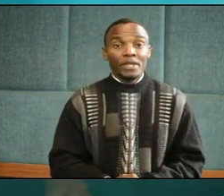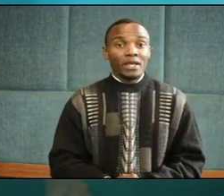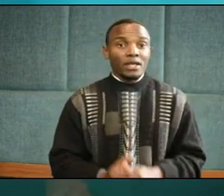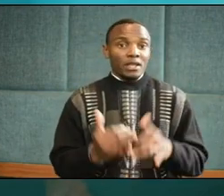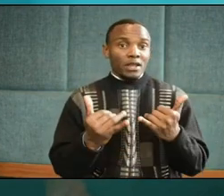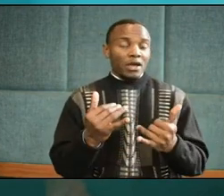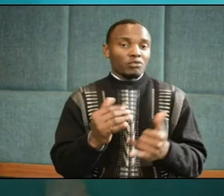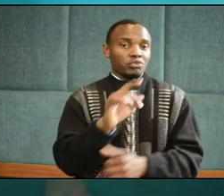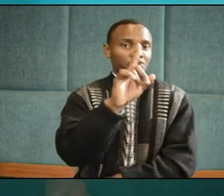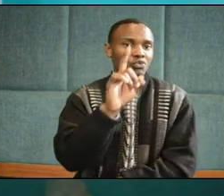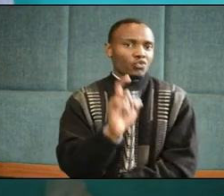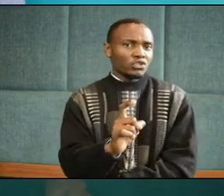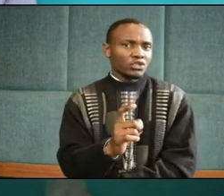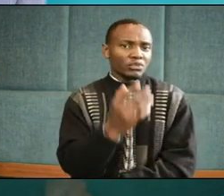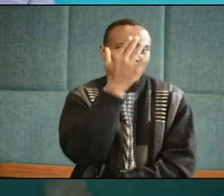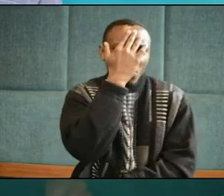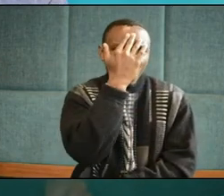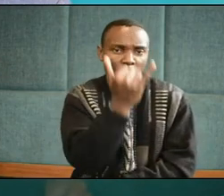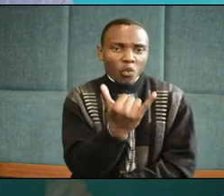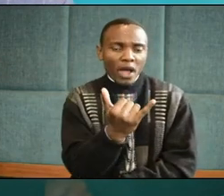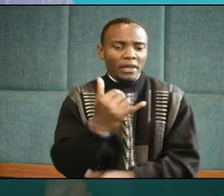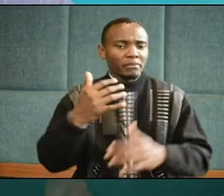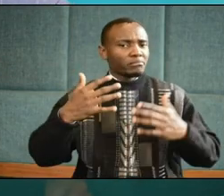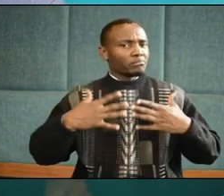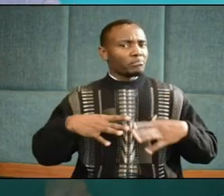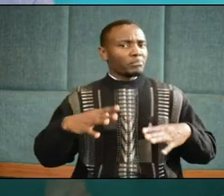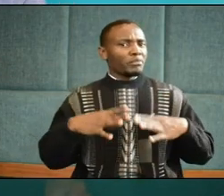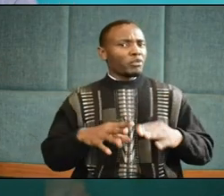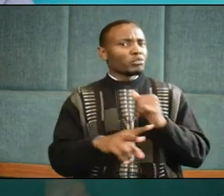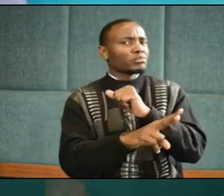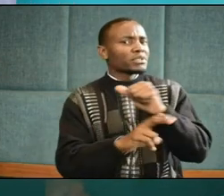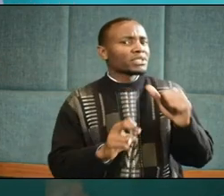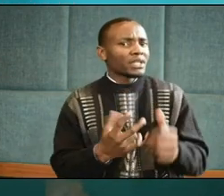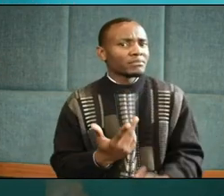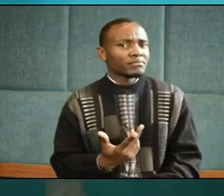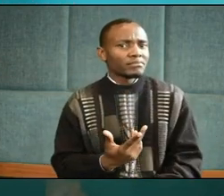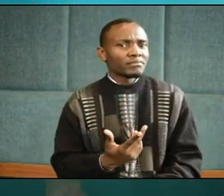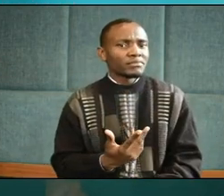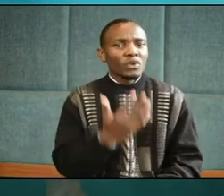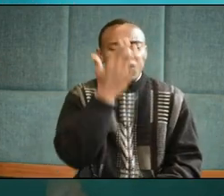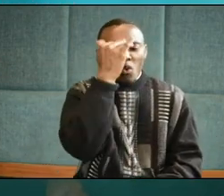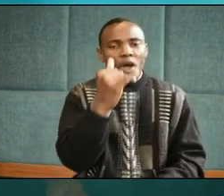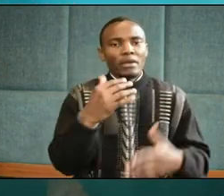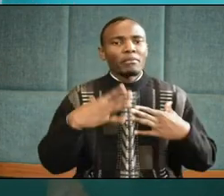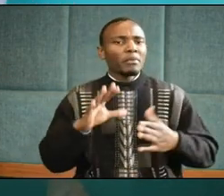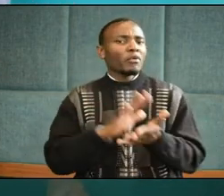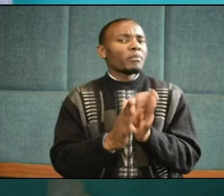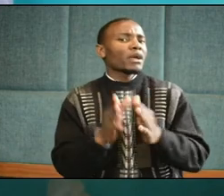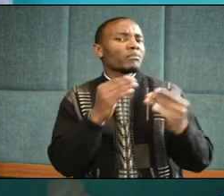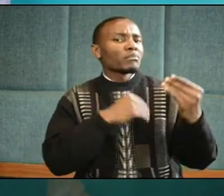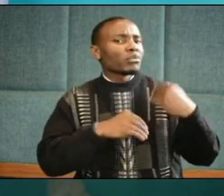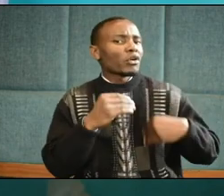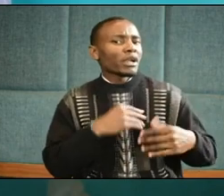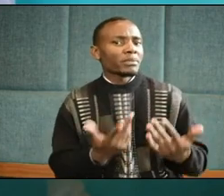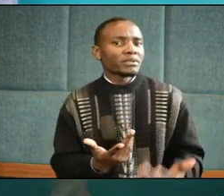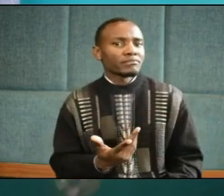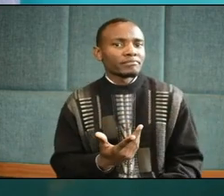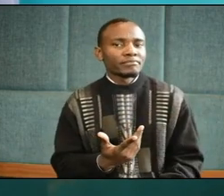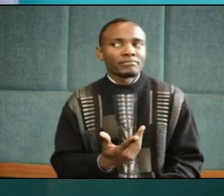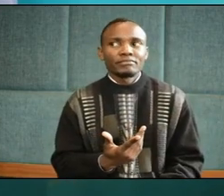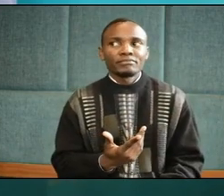ask, why do people steal? Why do people become corrupt? In